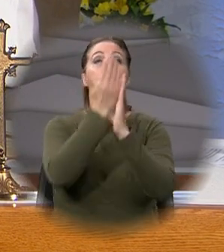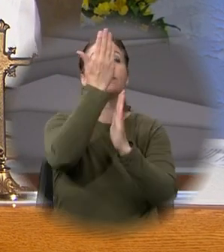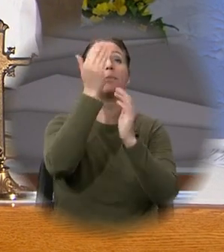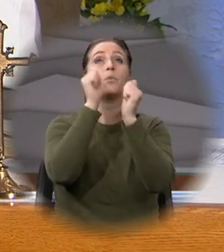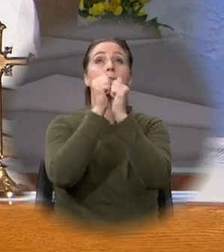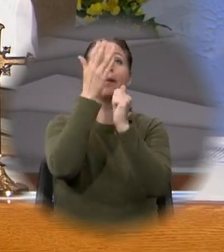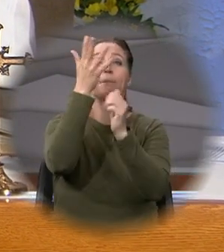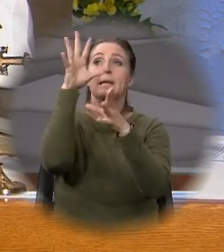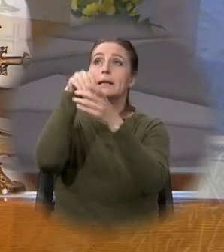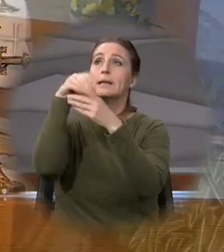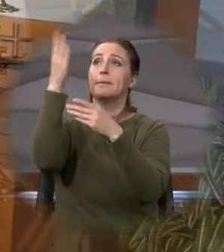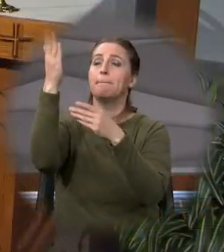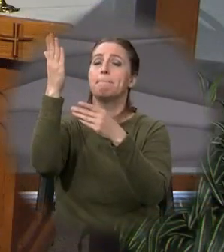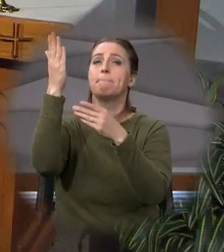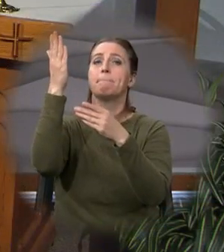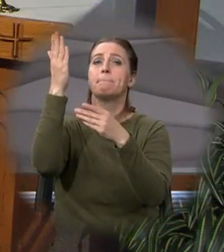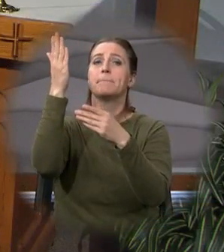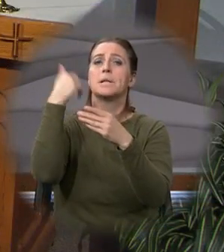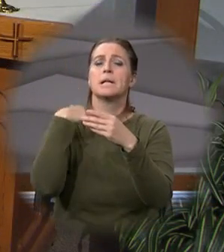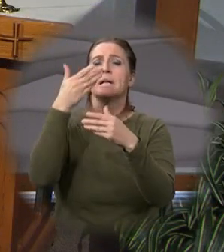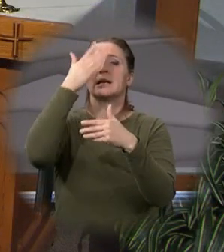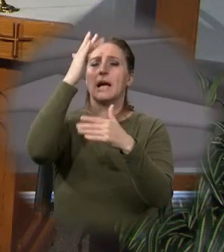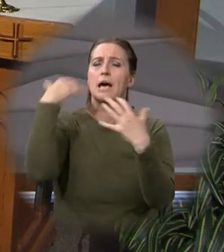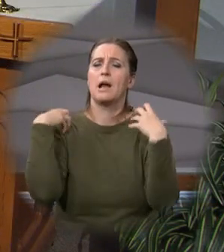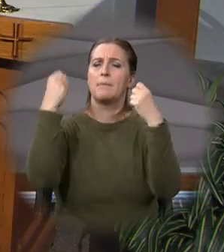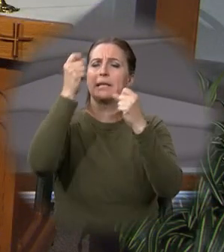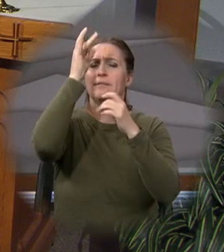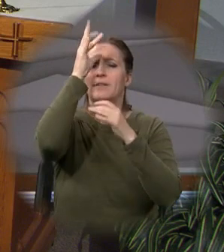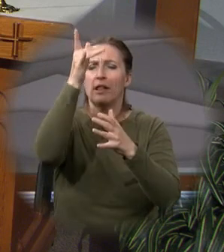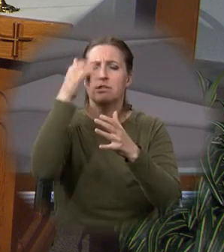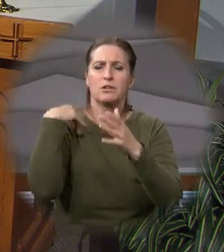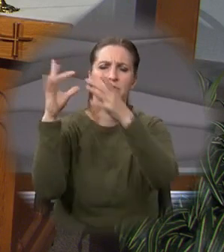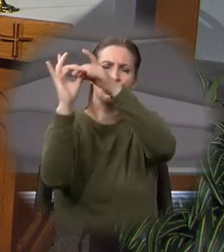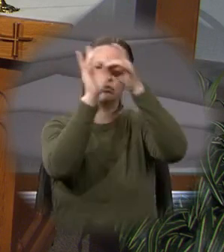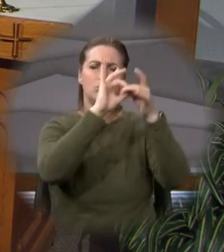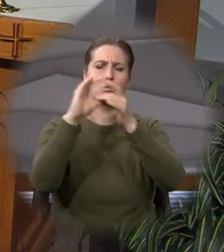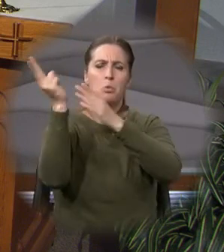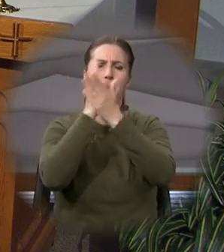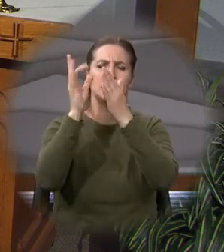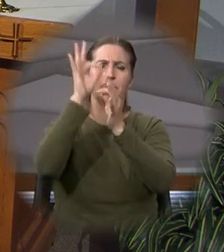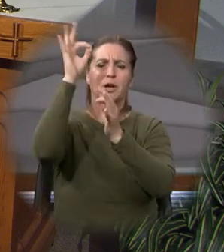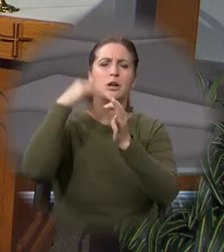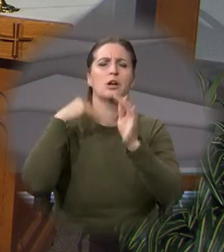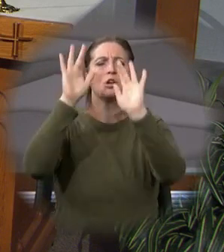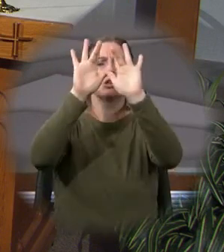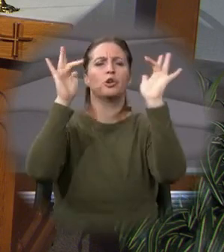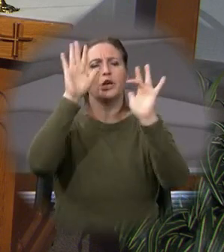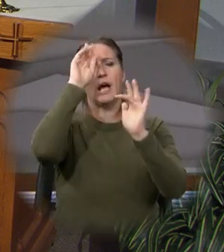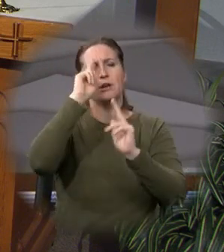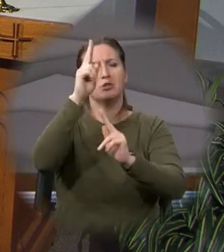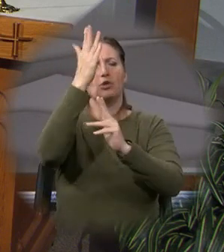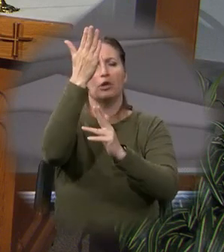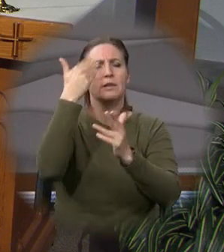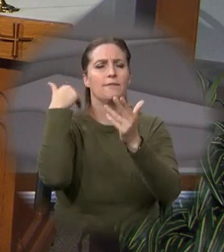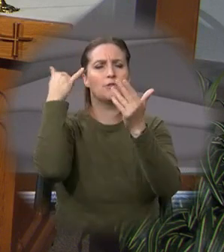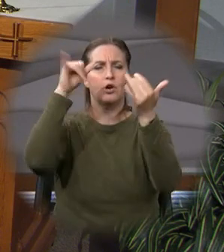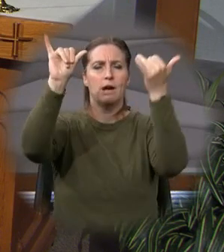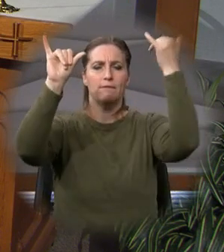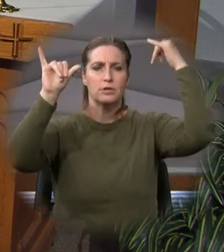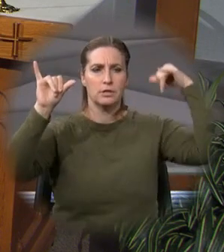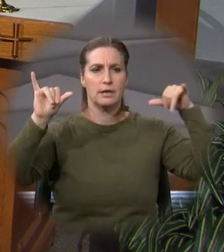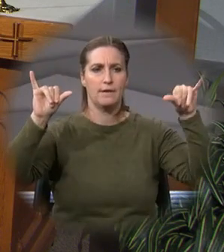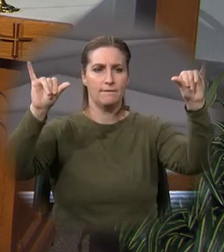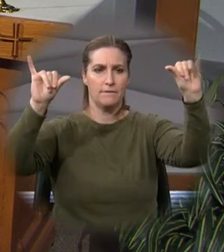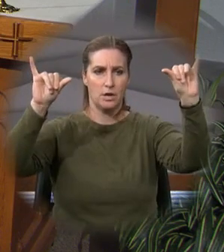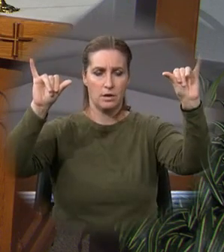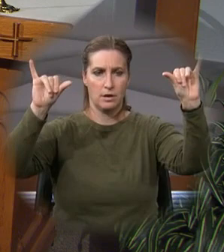Through him, and with him, and in him, O God, Almighty Father, in the unity of the Holy Spirit, all glory and honor is yours,